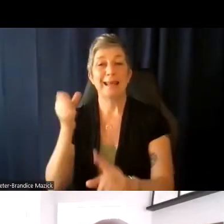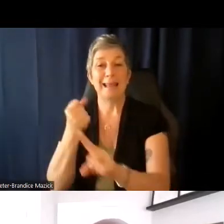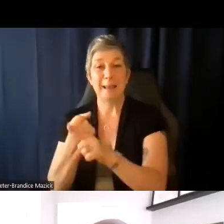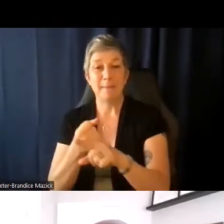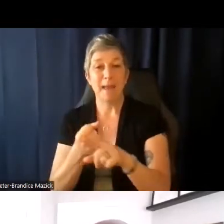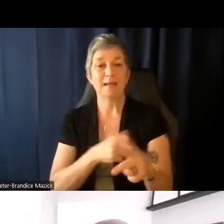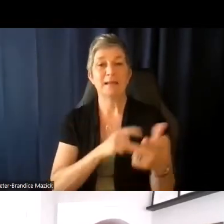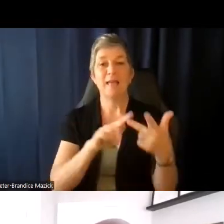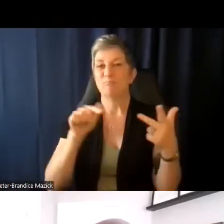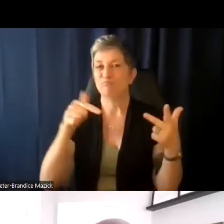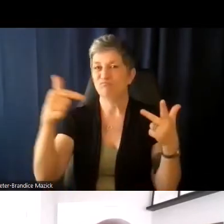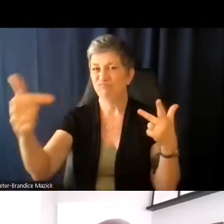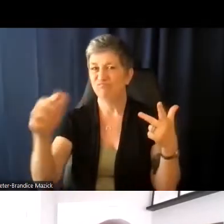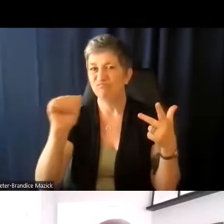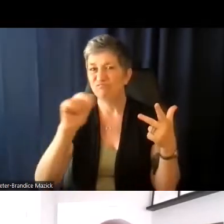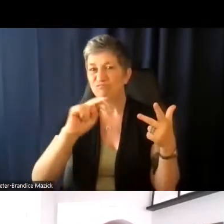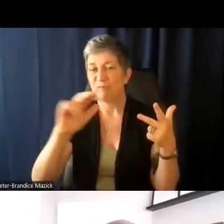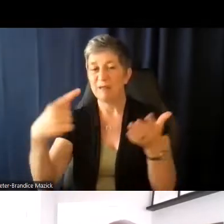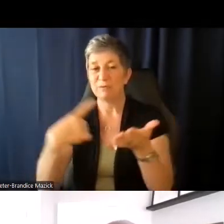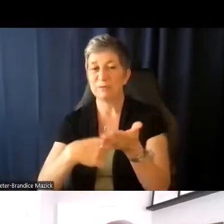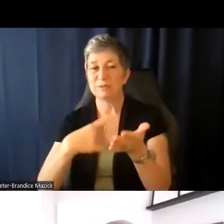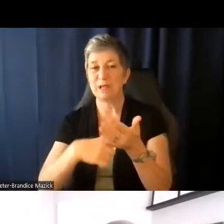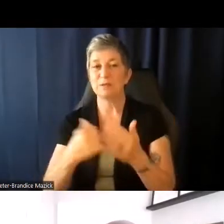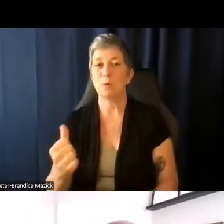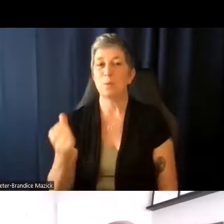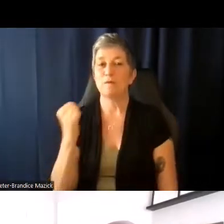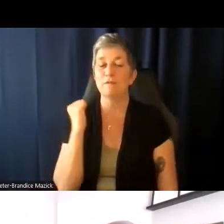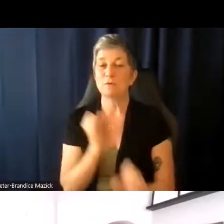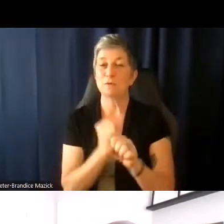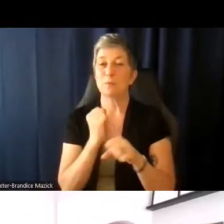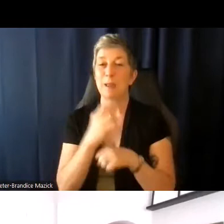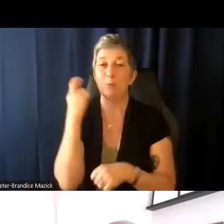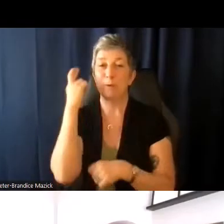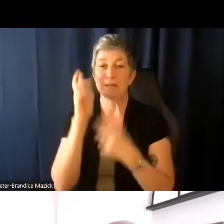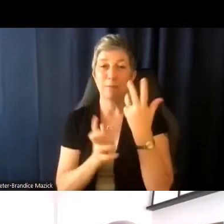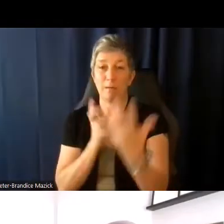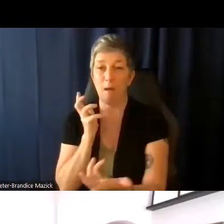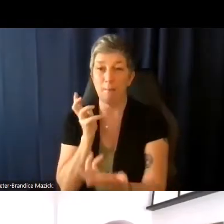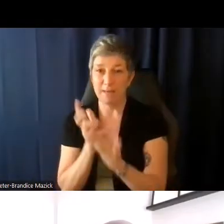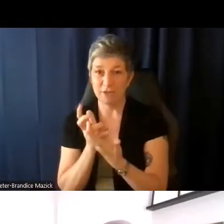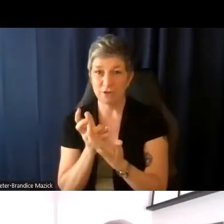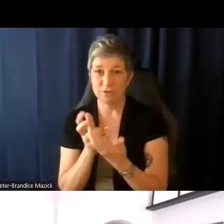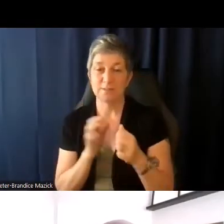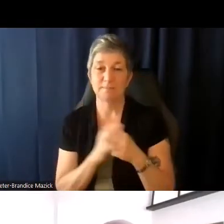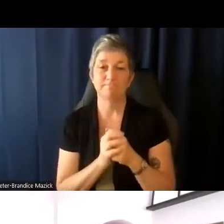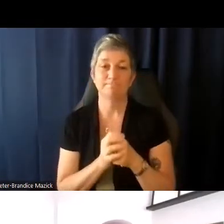to my colleague, Anna, to discuss the refusal to make reasonable accommodations.